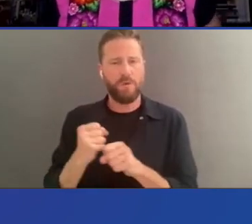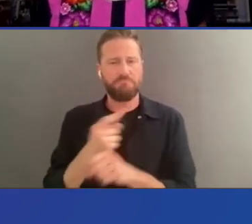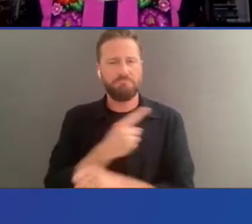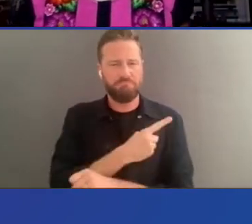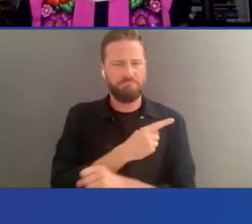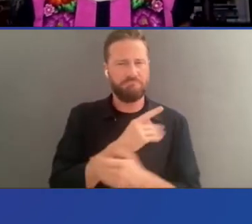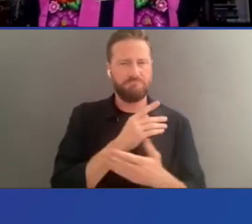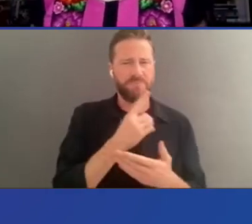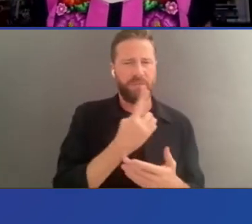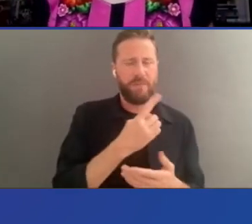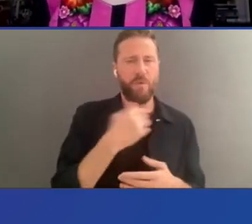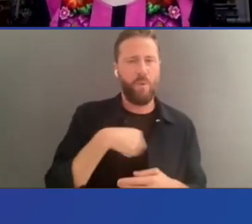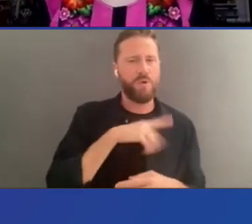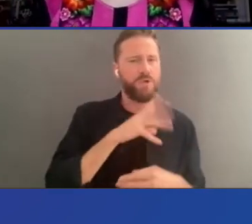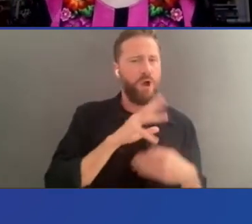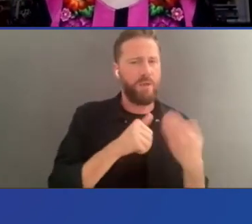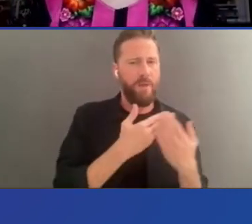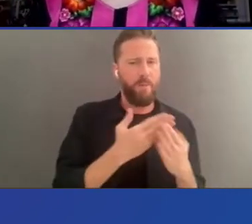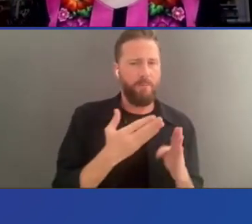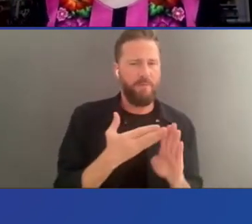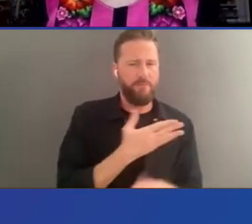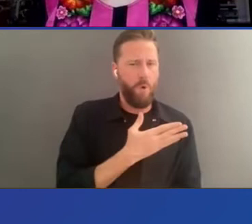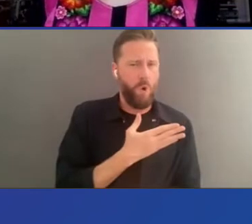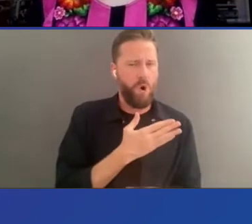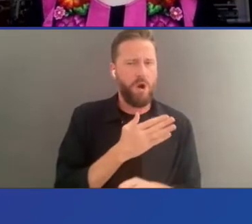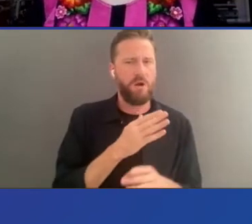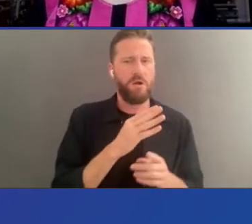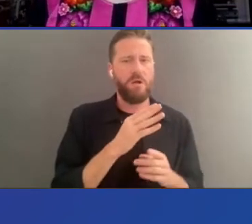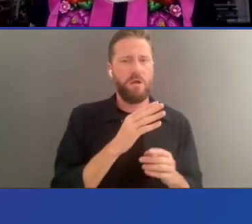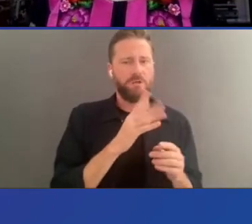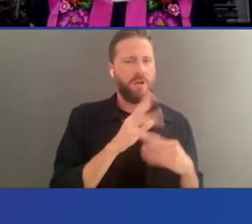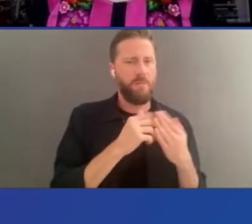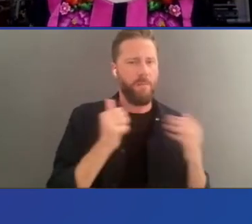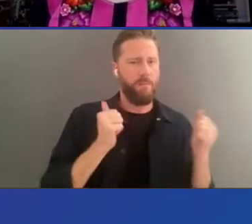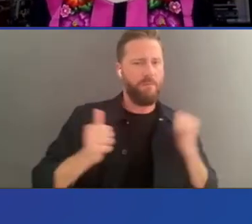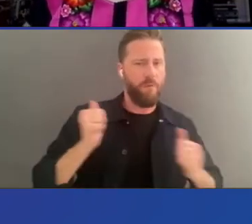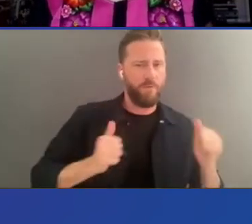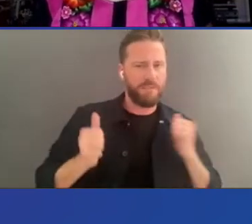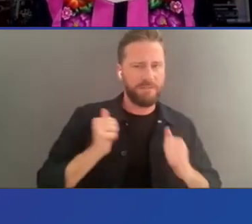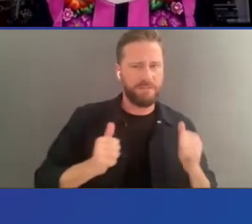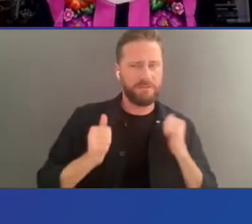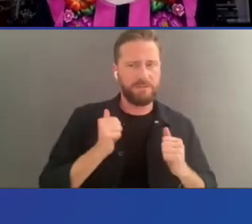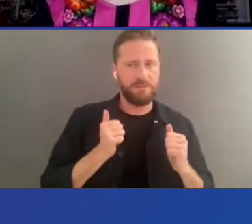into something we were talking about before in terms of performances,